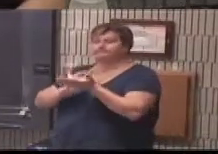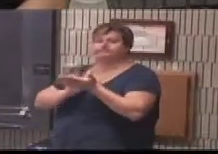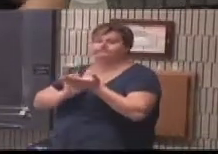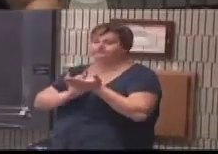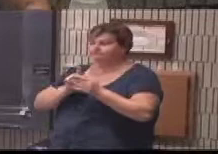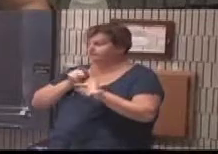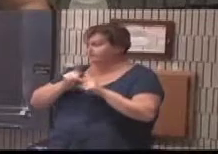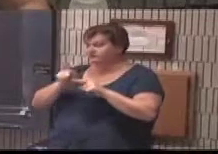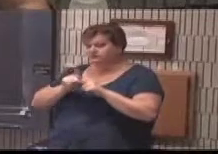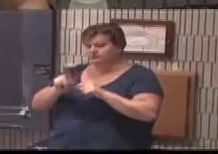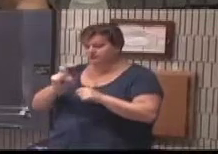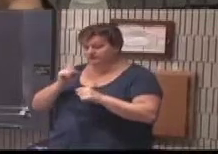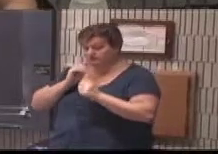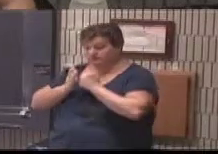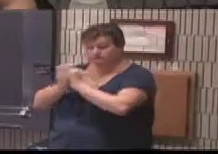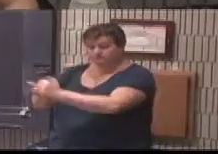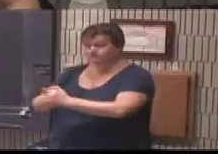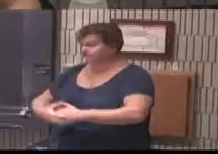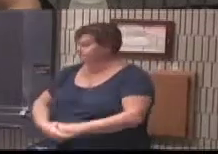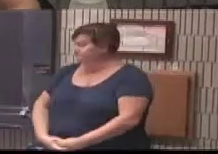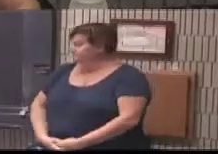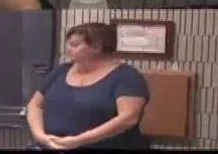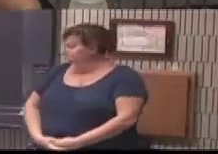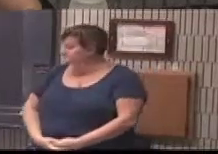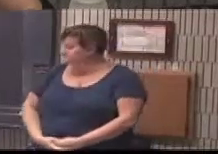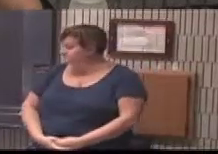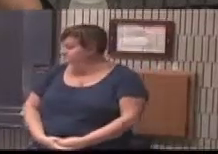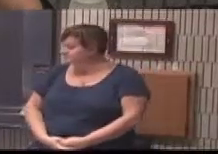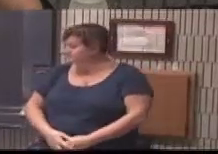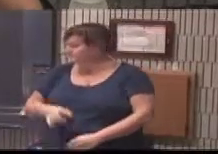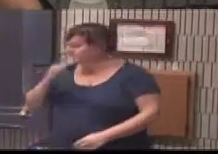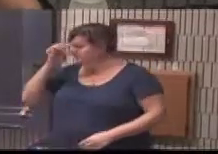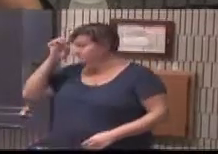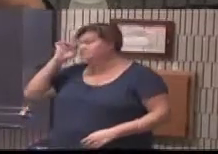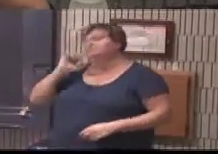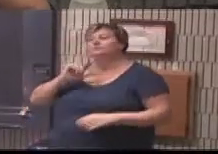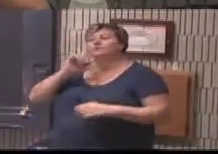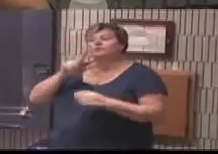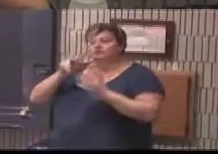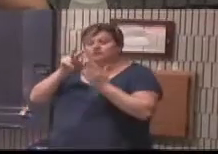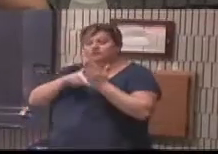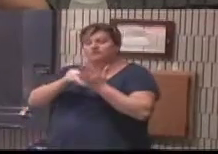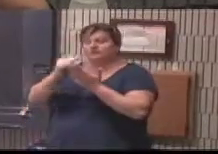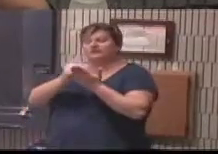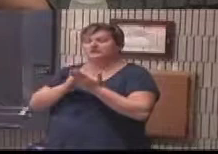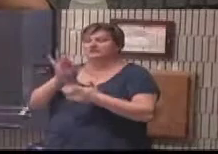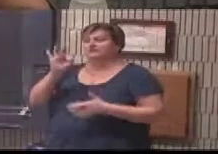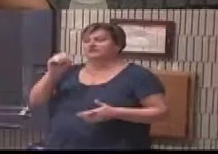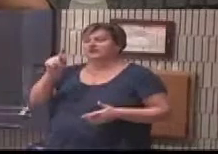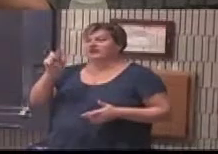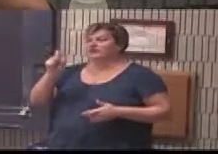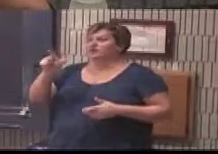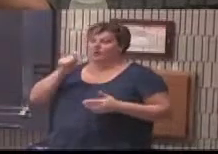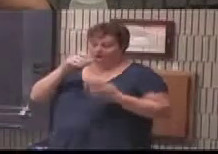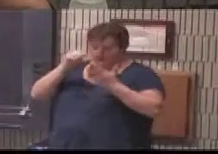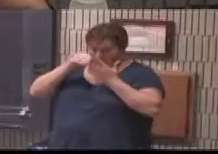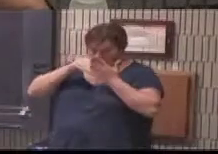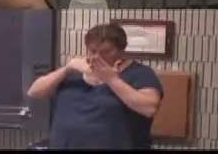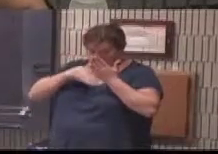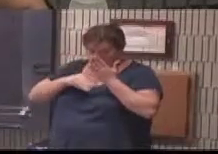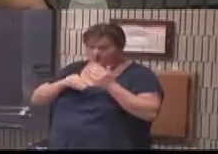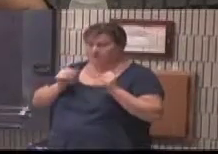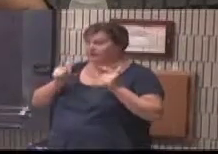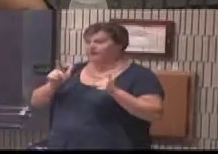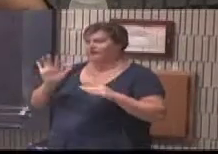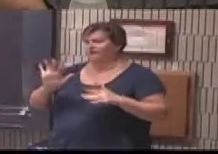to help. I'm going to read you a list of facts about ALS, and please don't feel you have to write them all down.